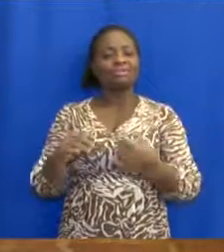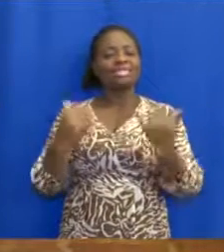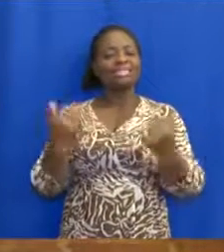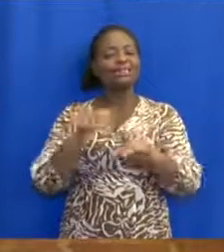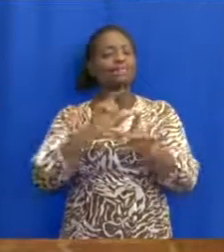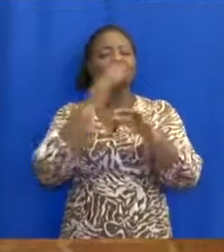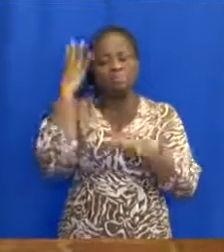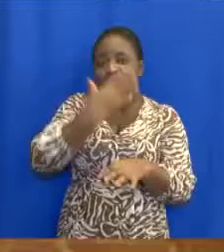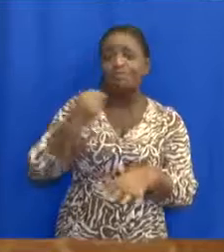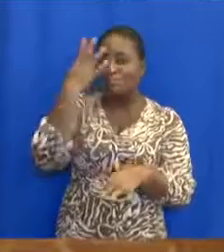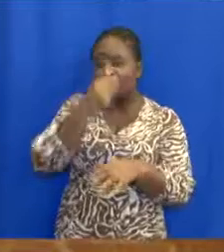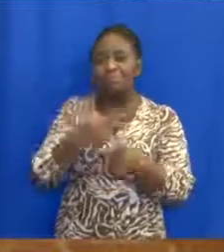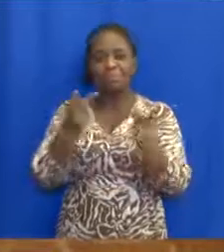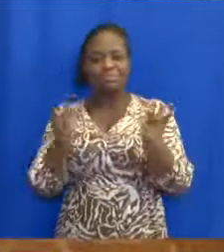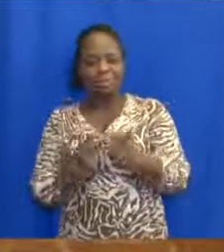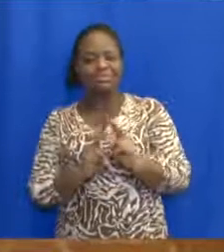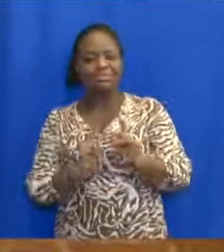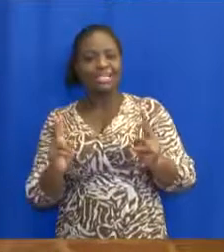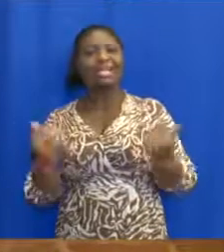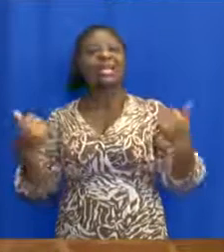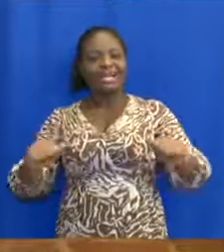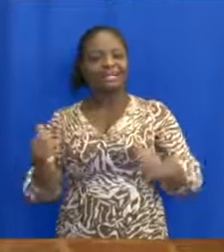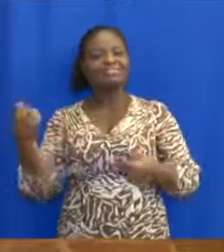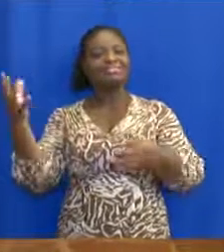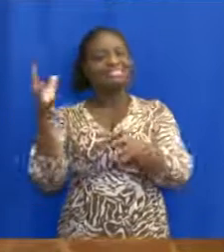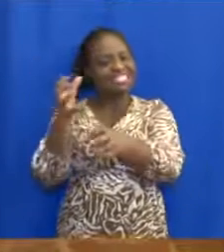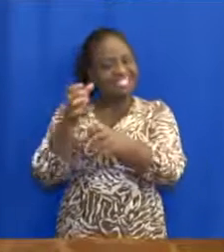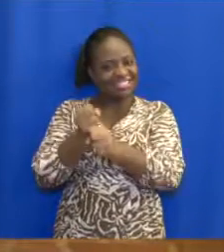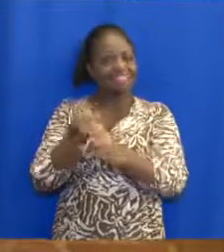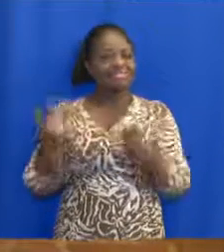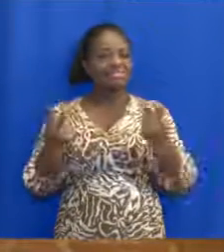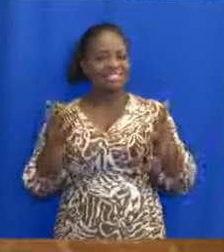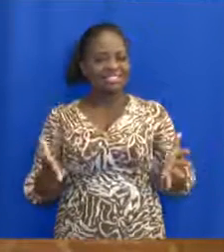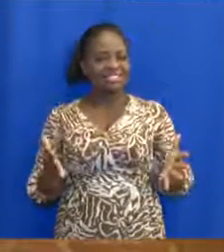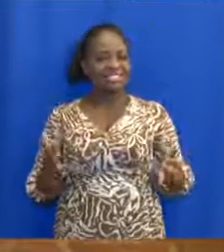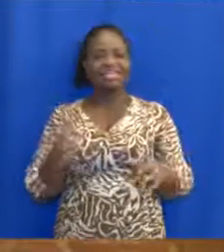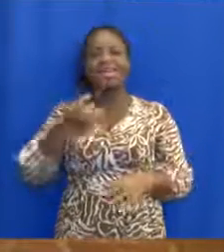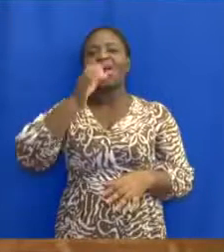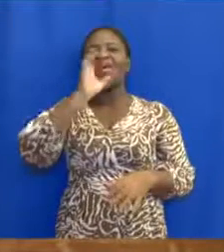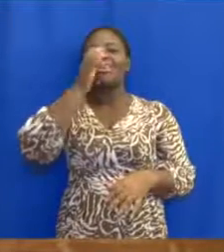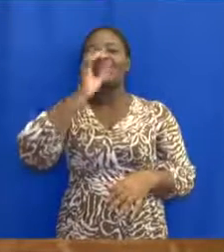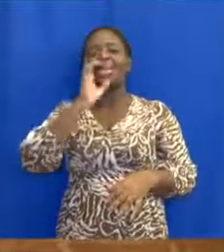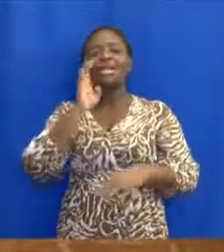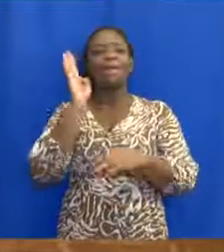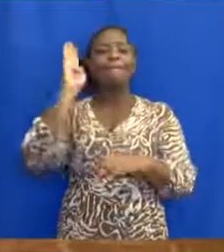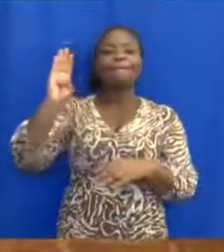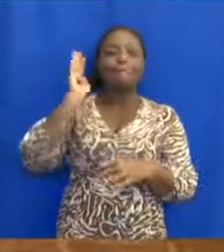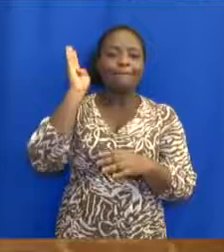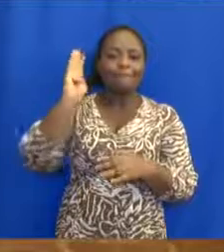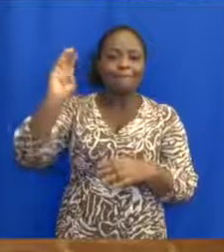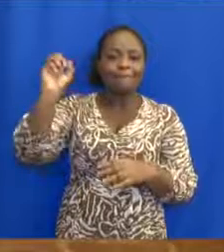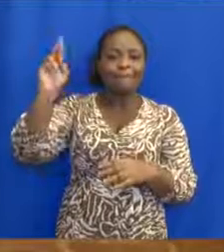sites and attractions so they can begin to receive visitors. Open-air drinking spots can now